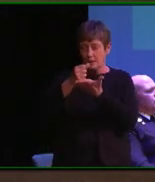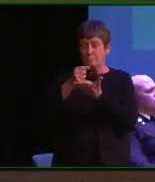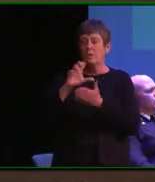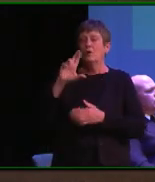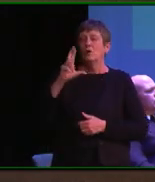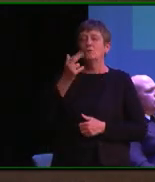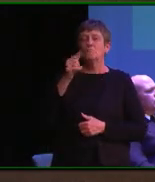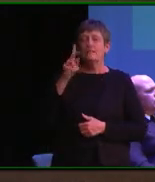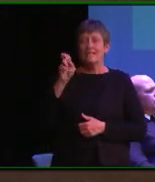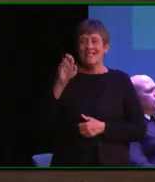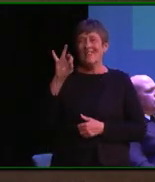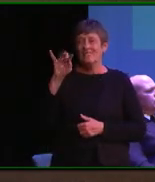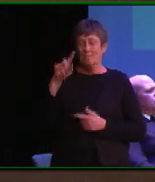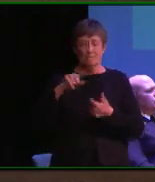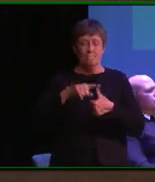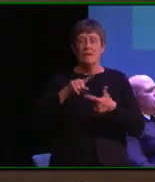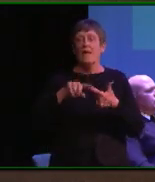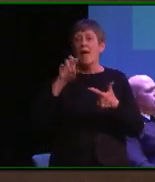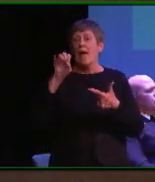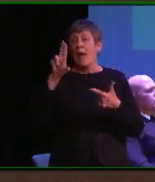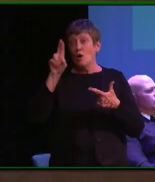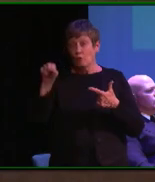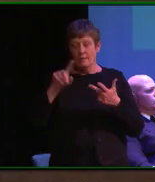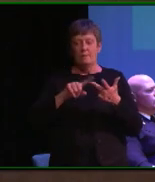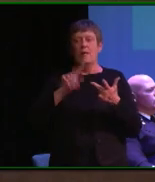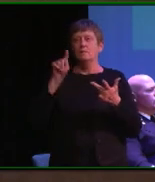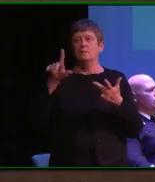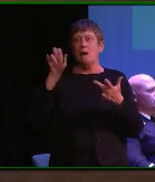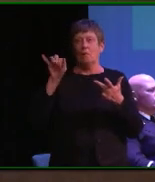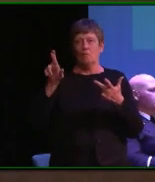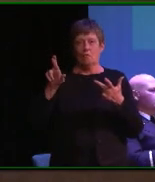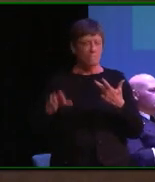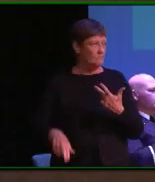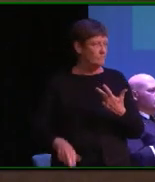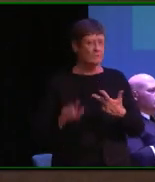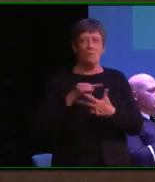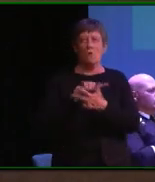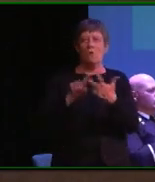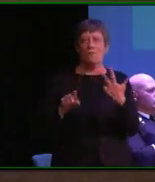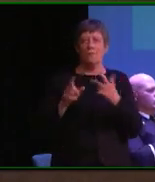Fiera, Erin Kechia, and Tyler Augier.